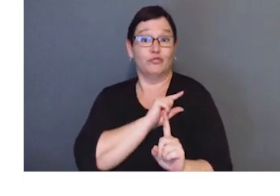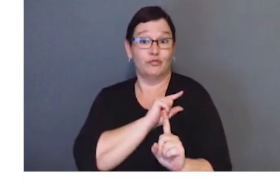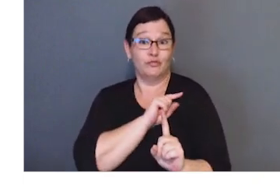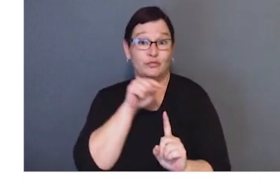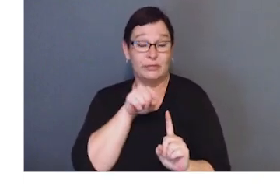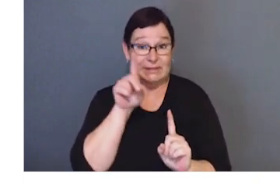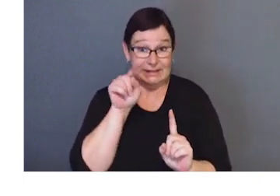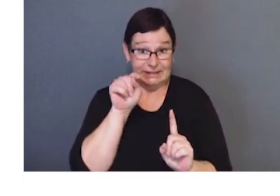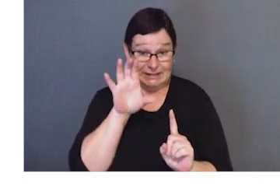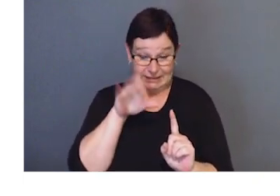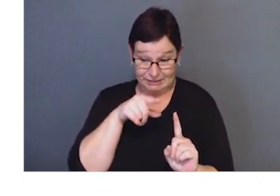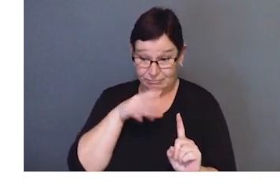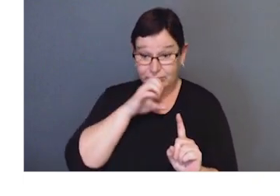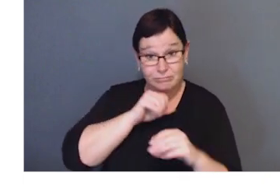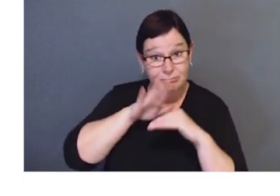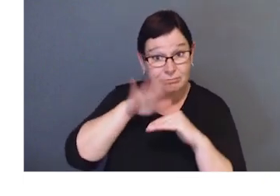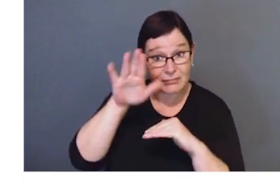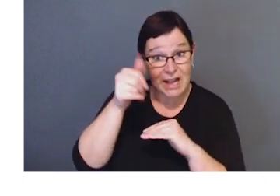2021 tax return is